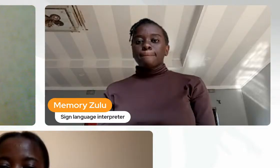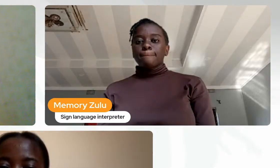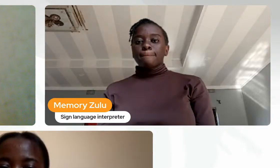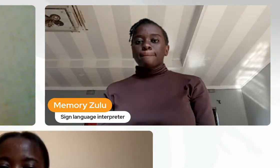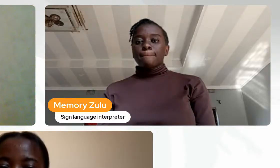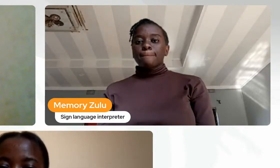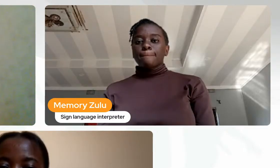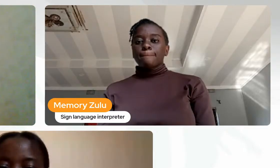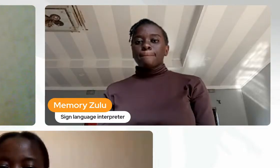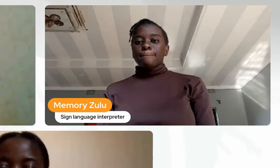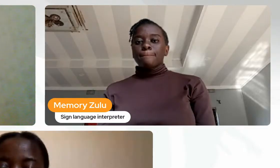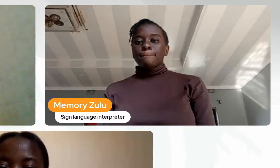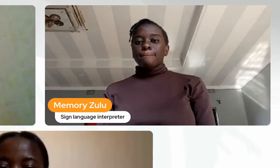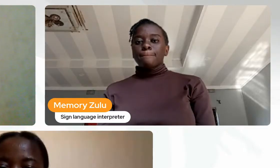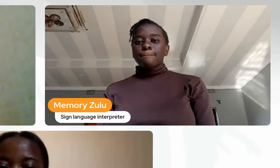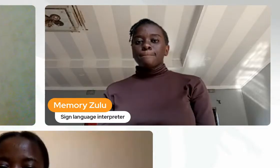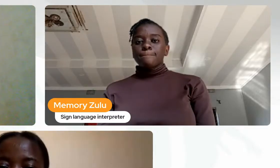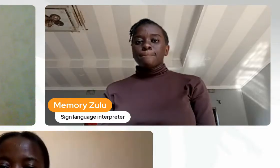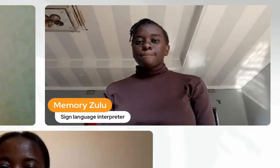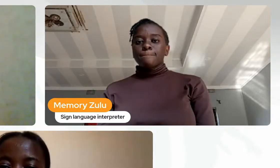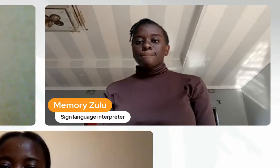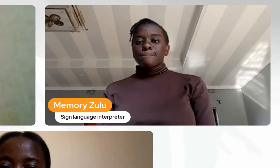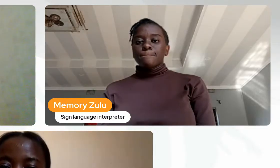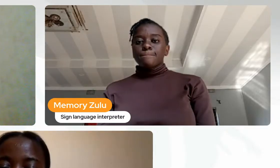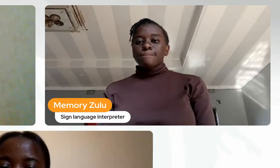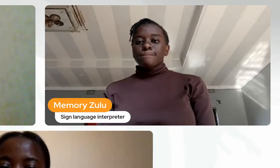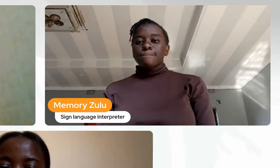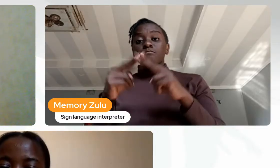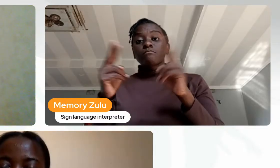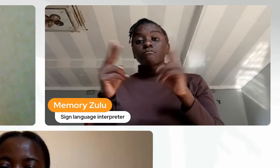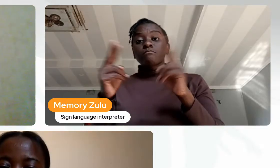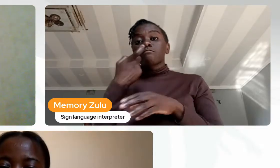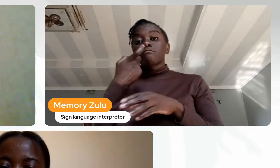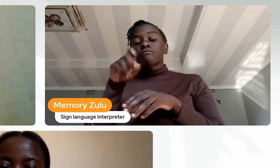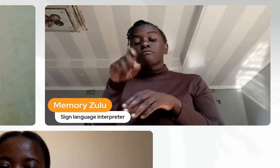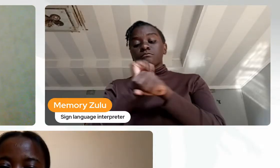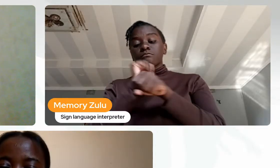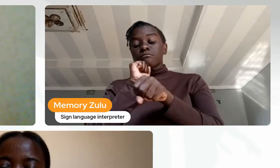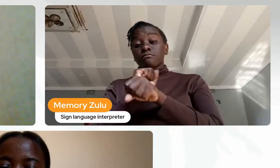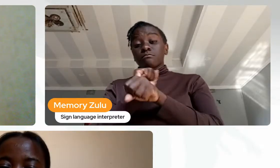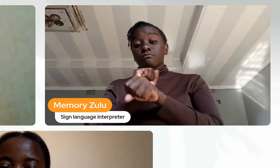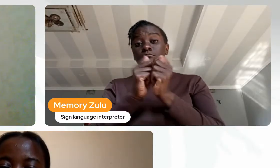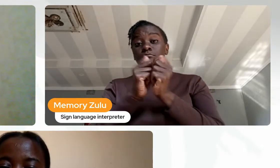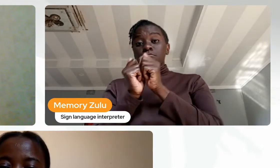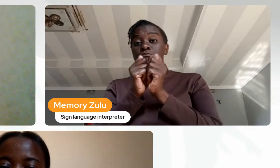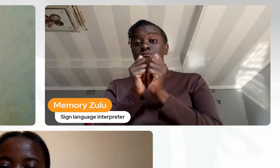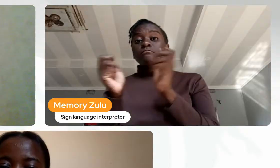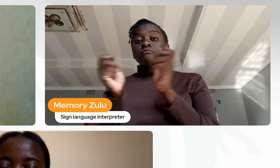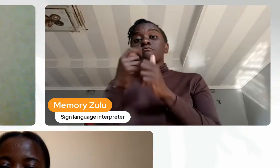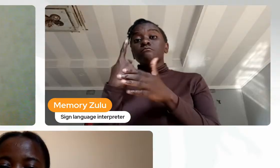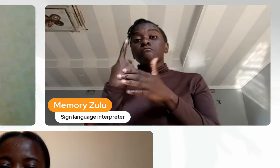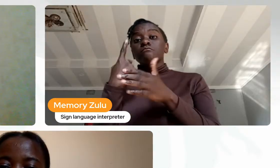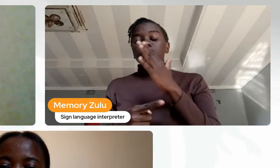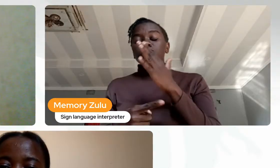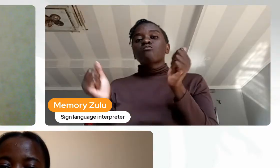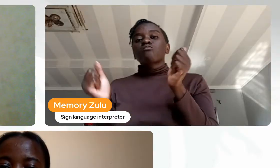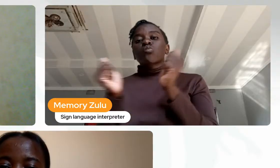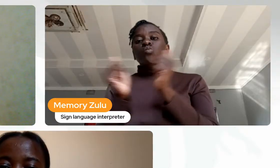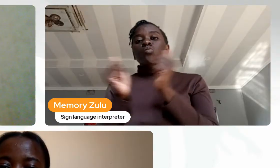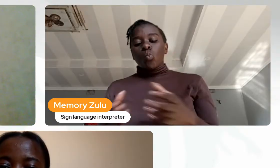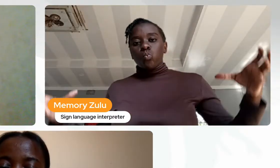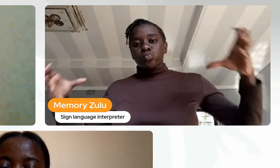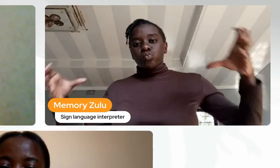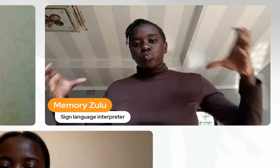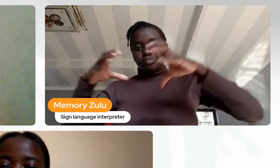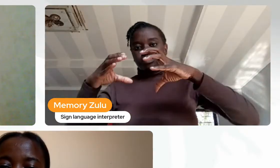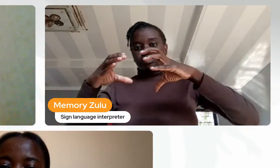bring across. And it is also important to integrate the services that you have for sexually